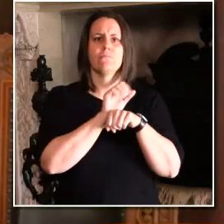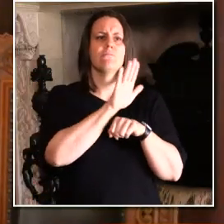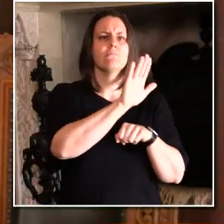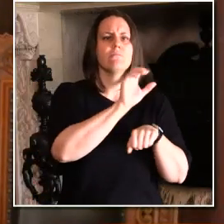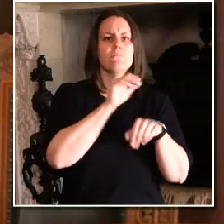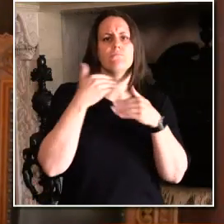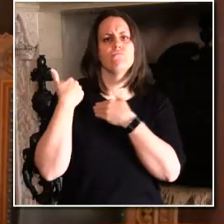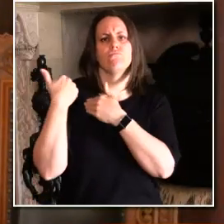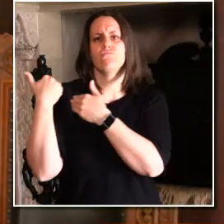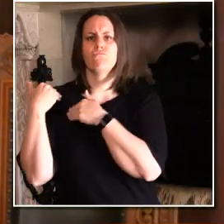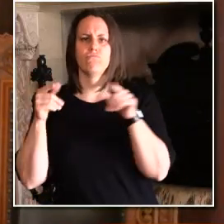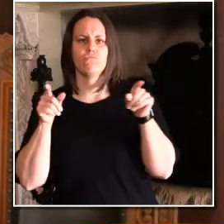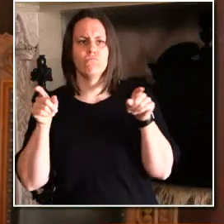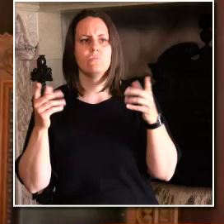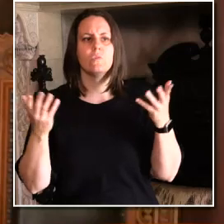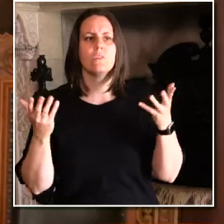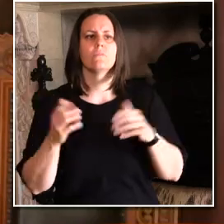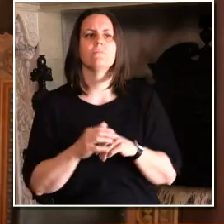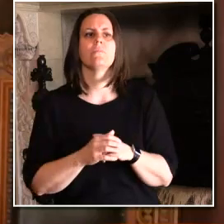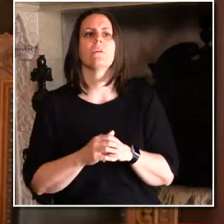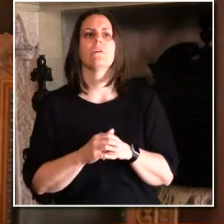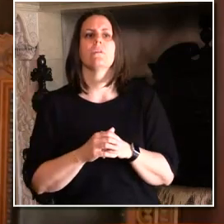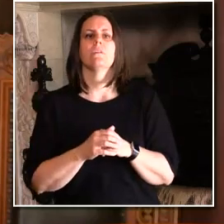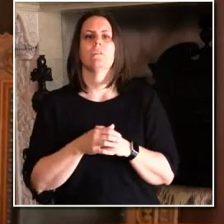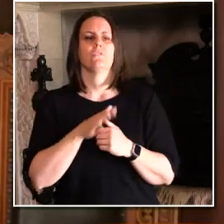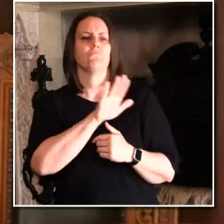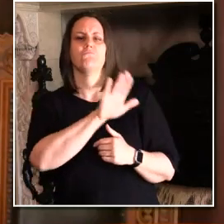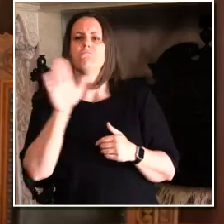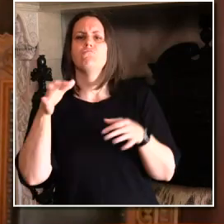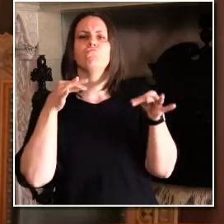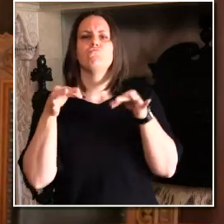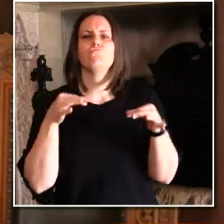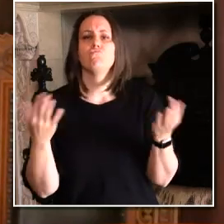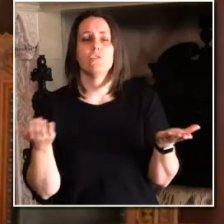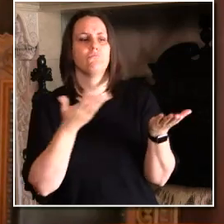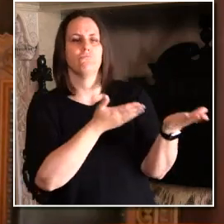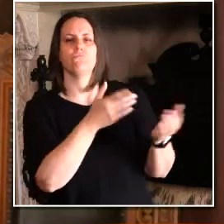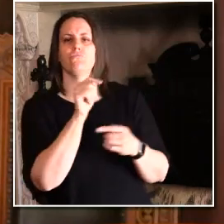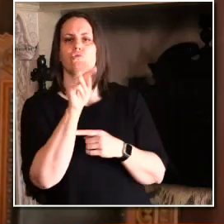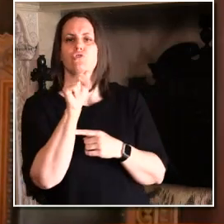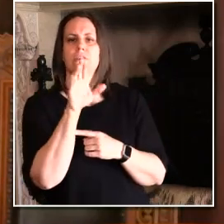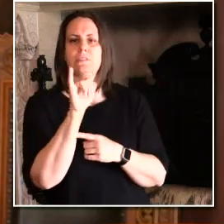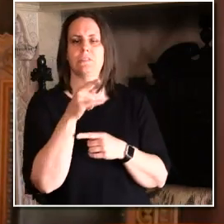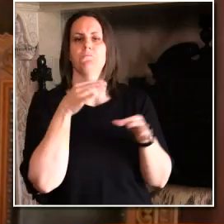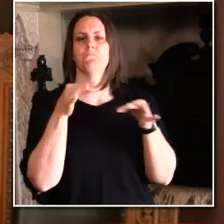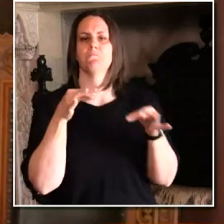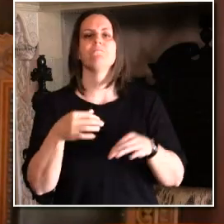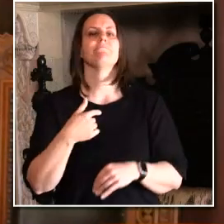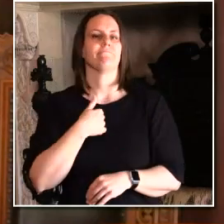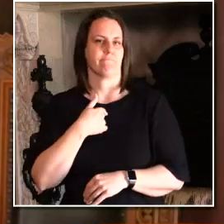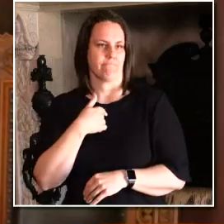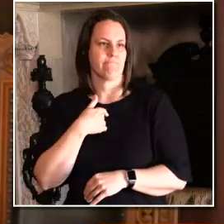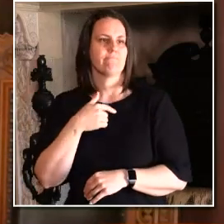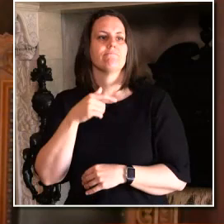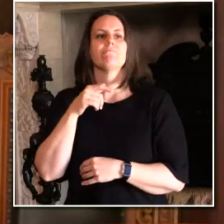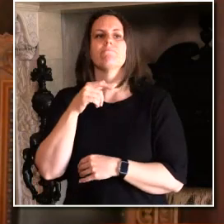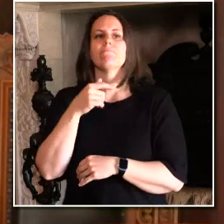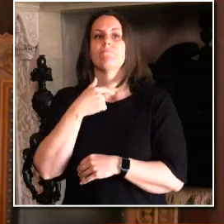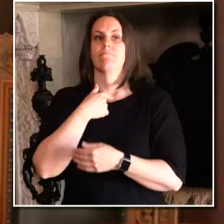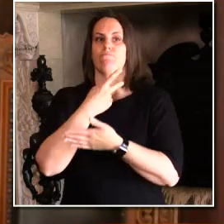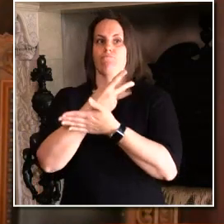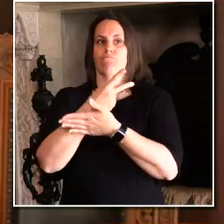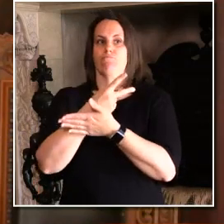giving folks an idea of your backgrounds, please. Let's start, Tracy. Sure. So I have a master's degree in public health from the University